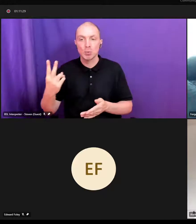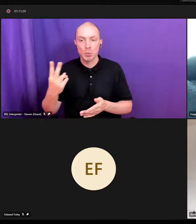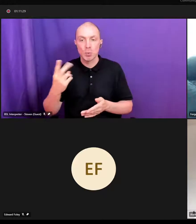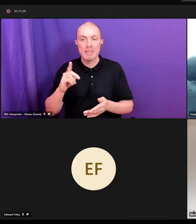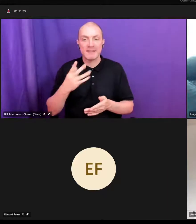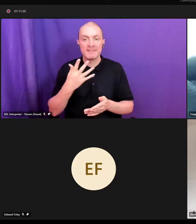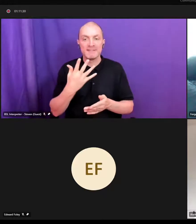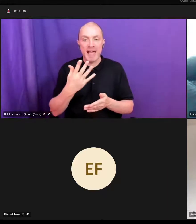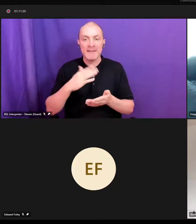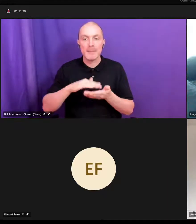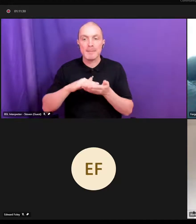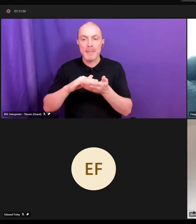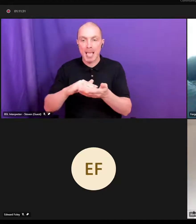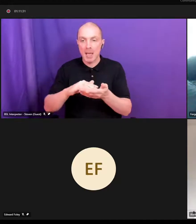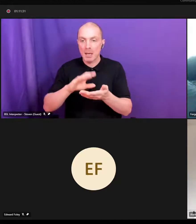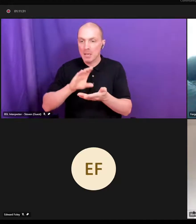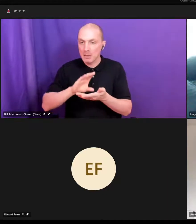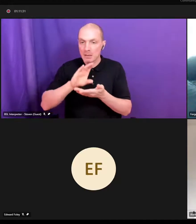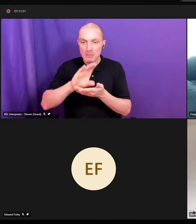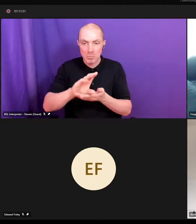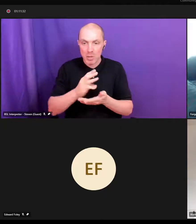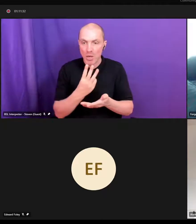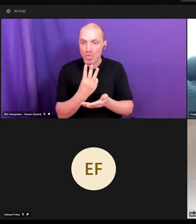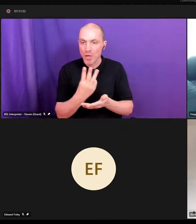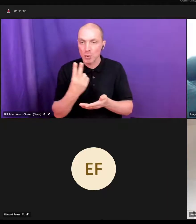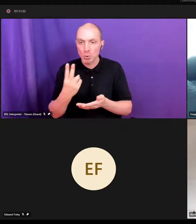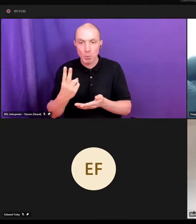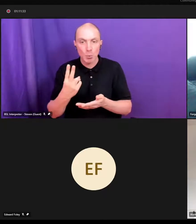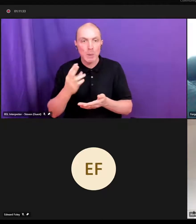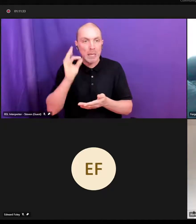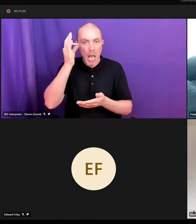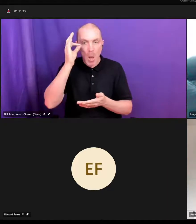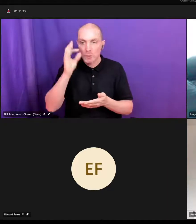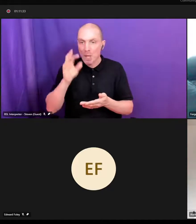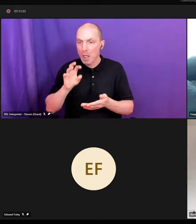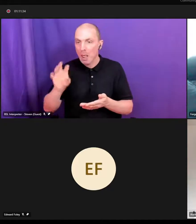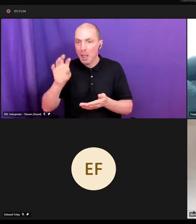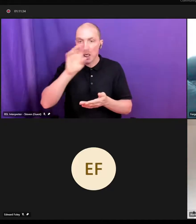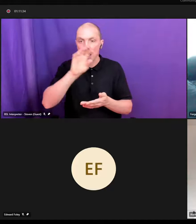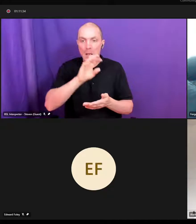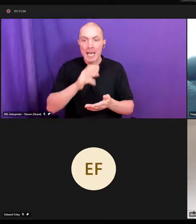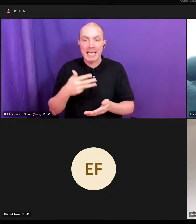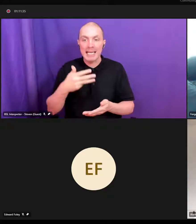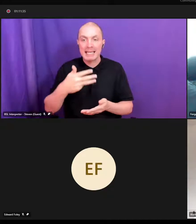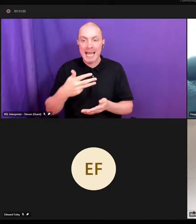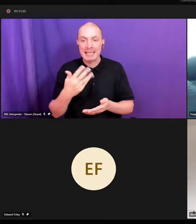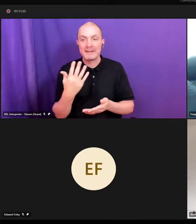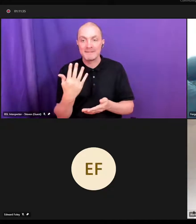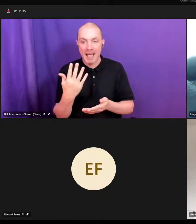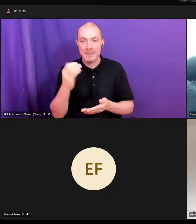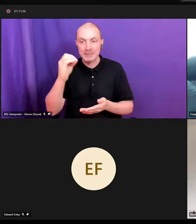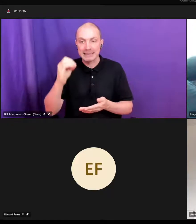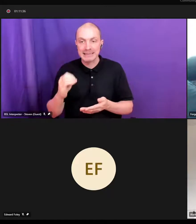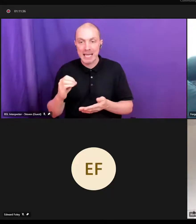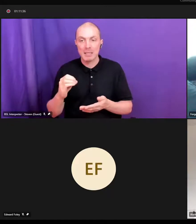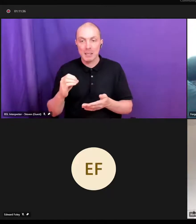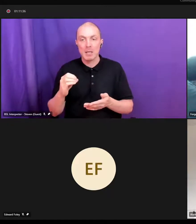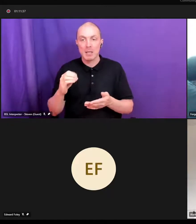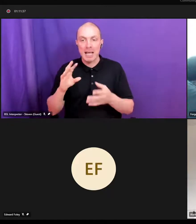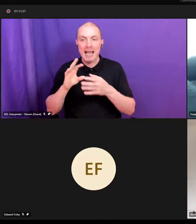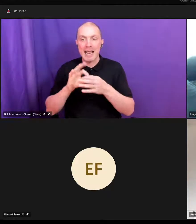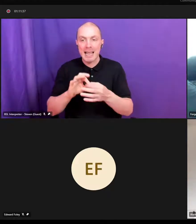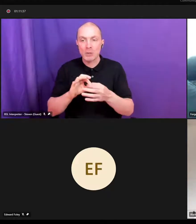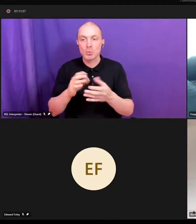being allocated across the 32 councils, and that's been based on 95% of that is based on the population in each individual council area of 0